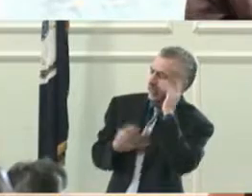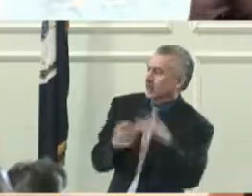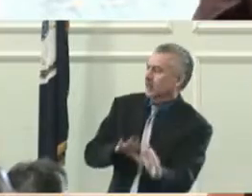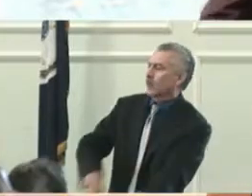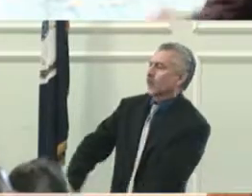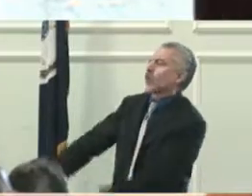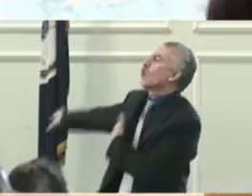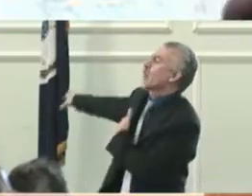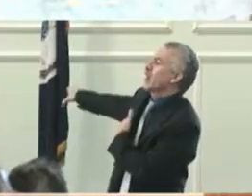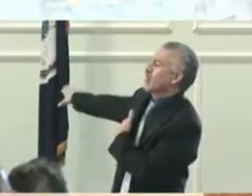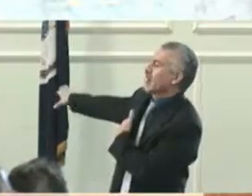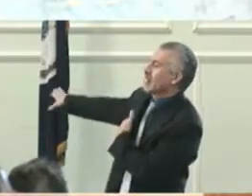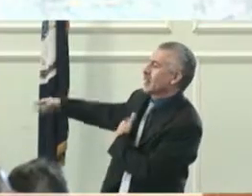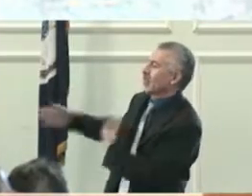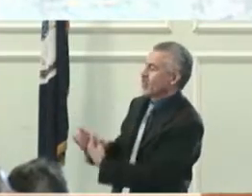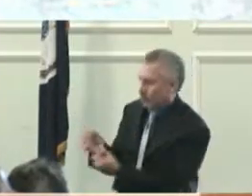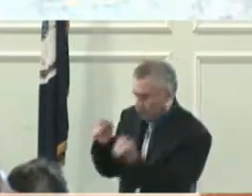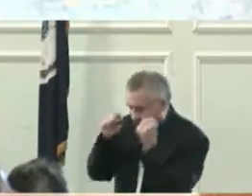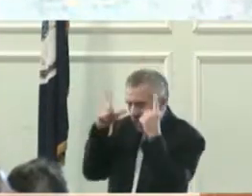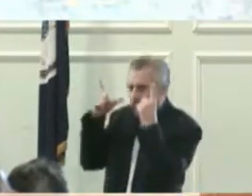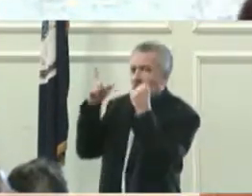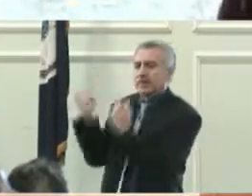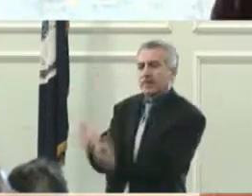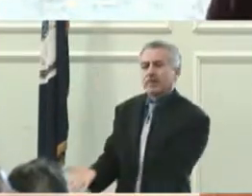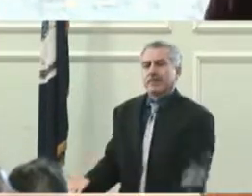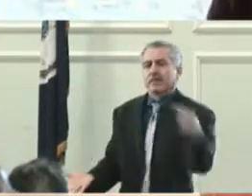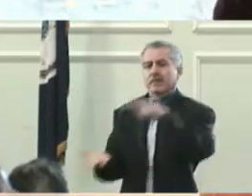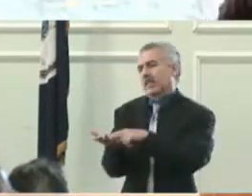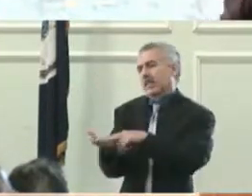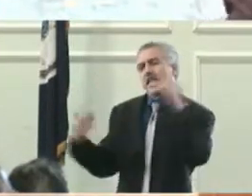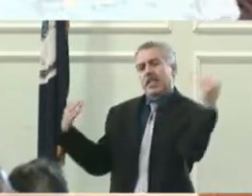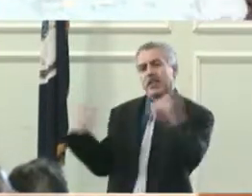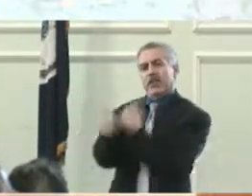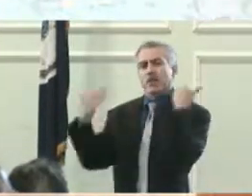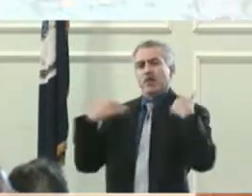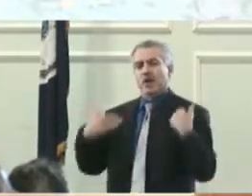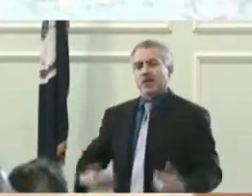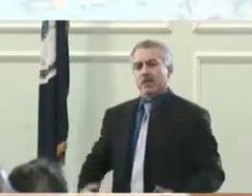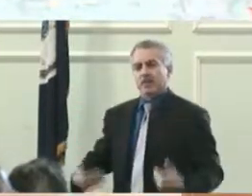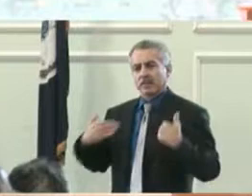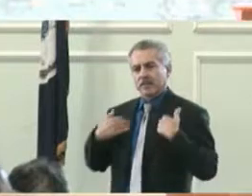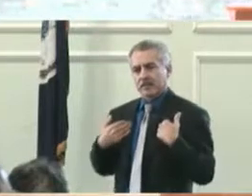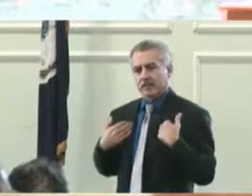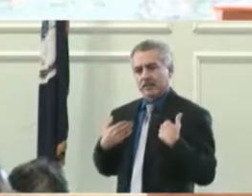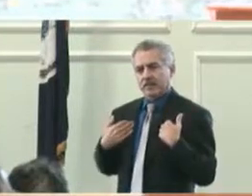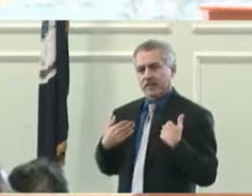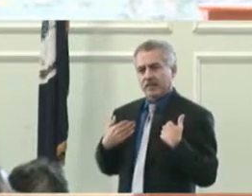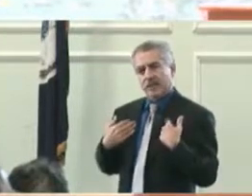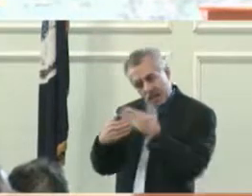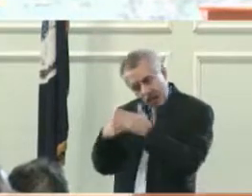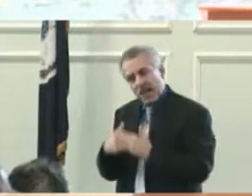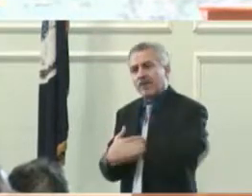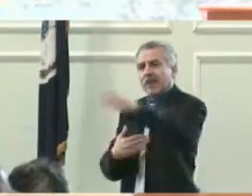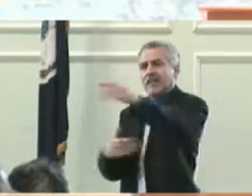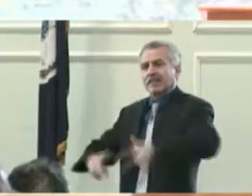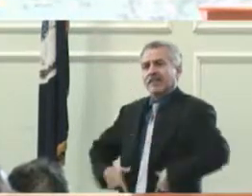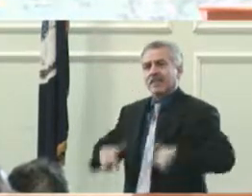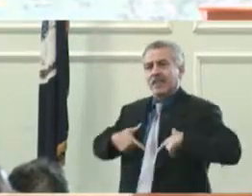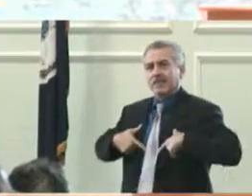pain. They're going to come up in full health. And so the Bible points to this resurrection, to everlasting life. But